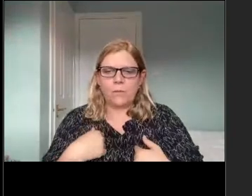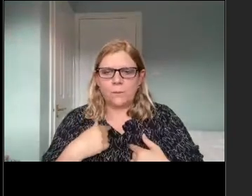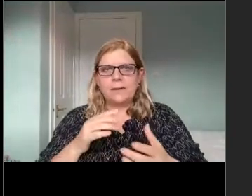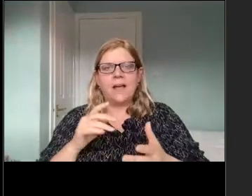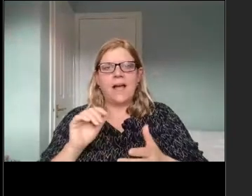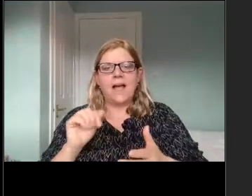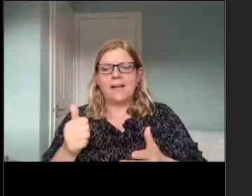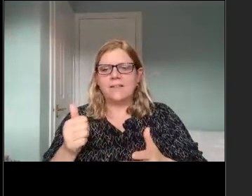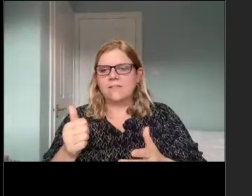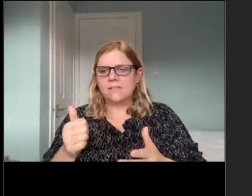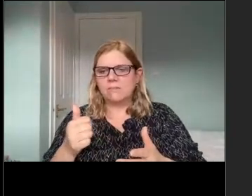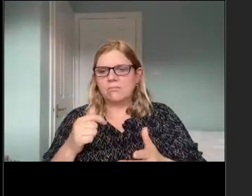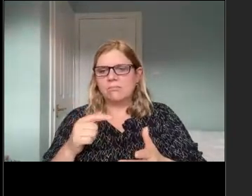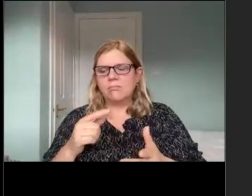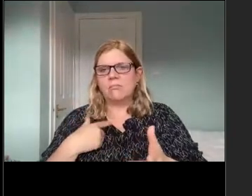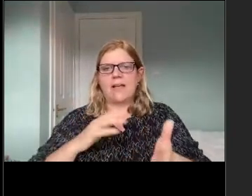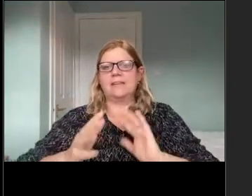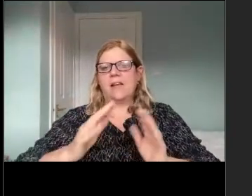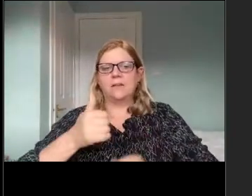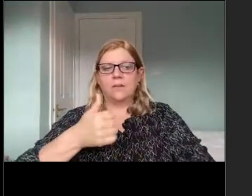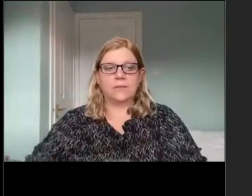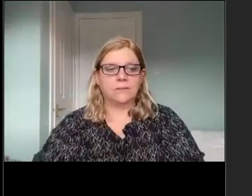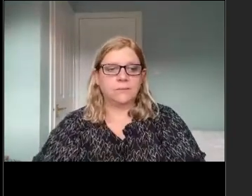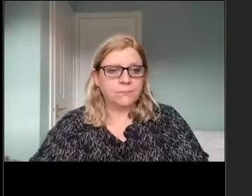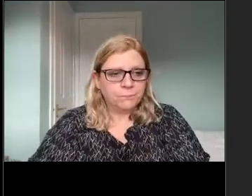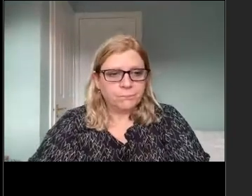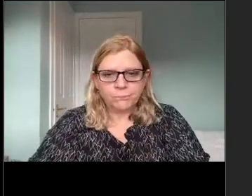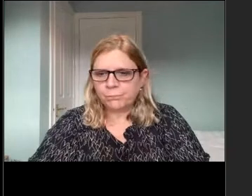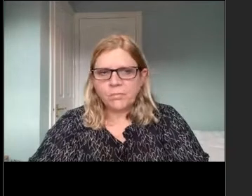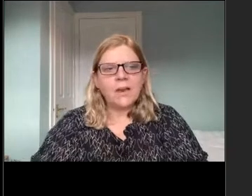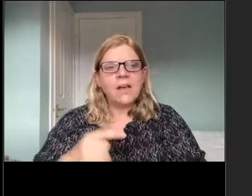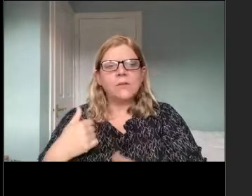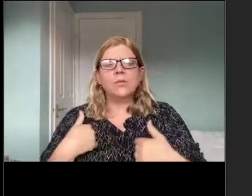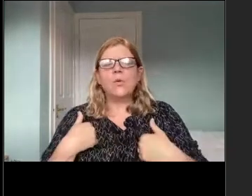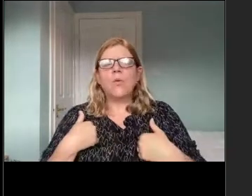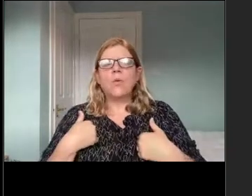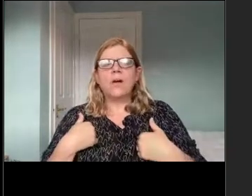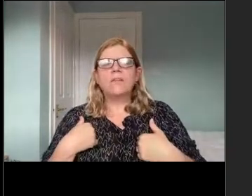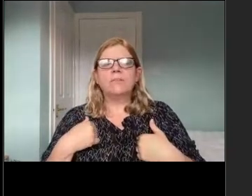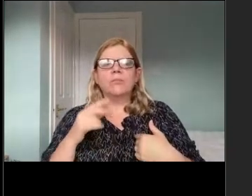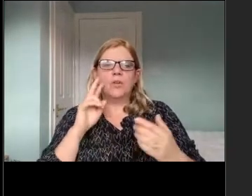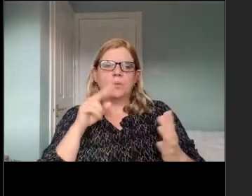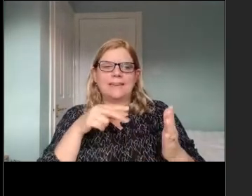So Tessa will be speaking for me. I will be signing my presentation.